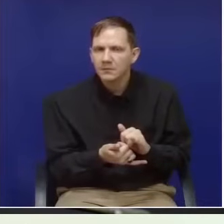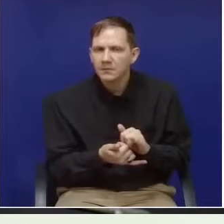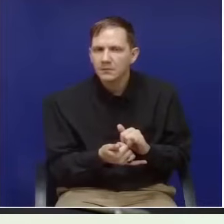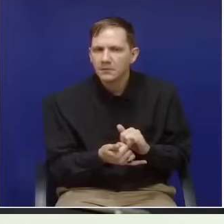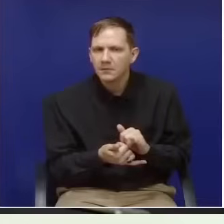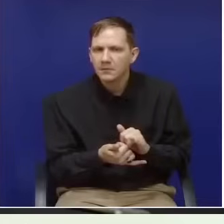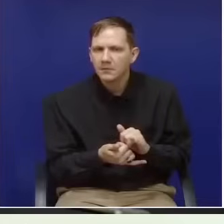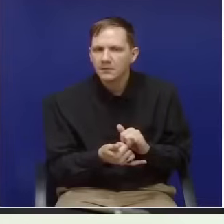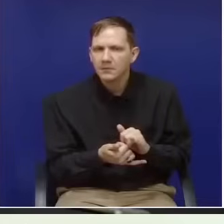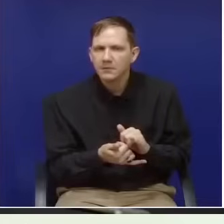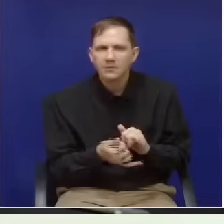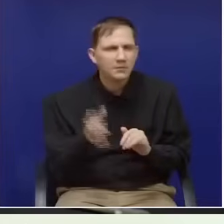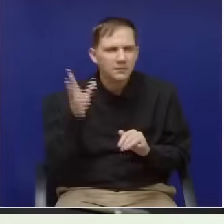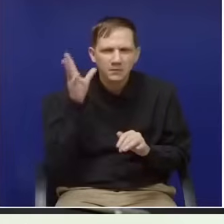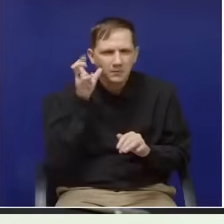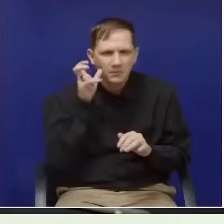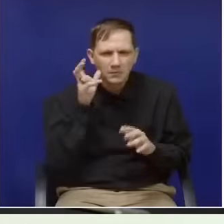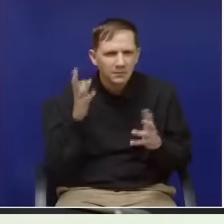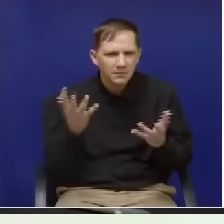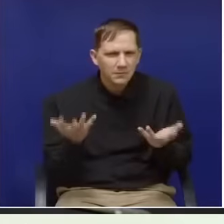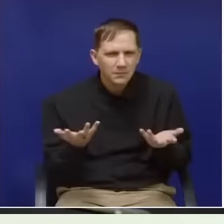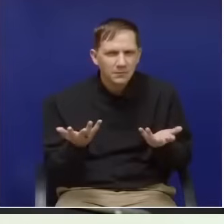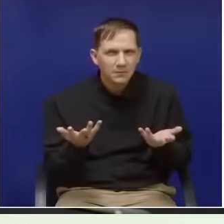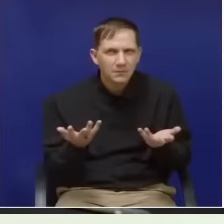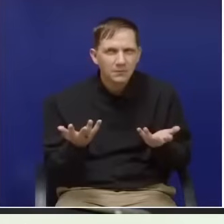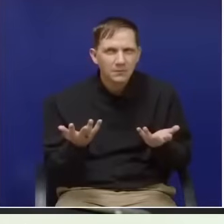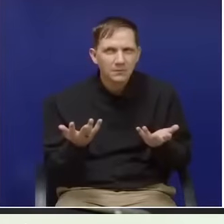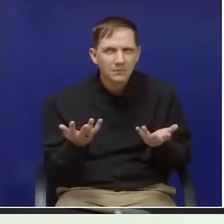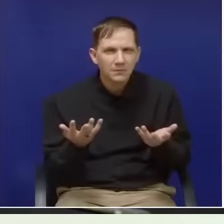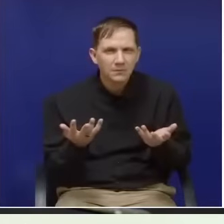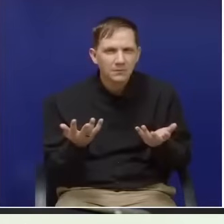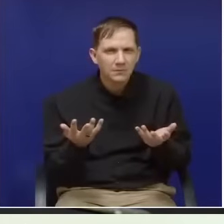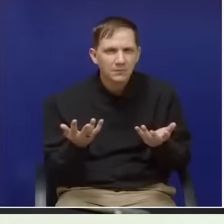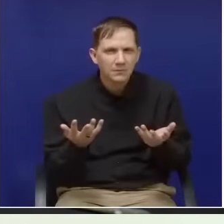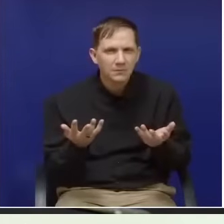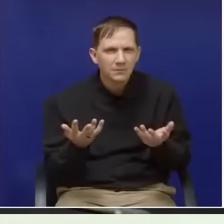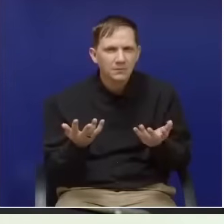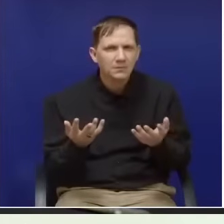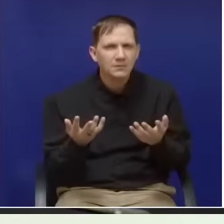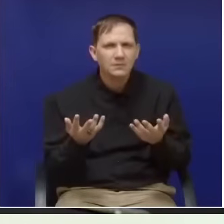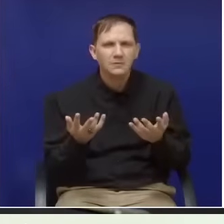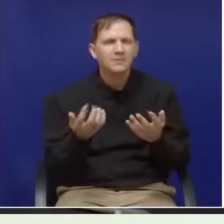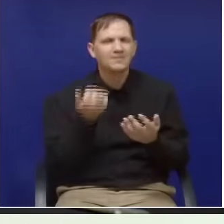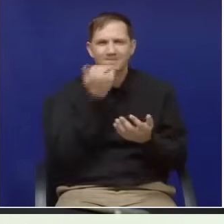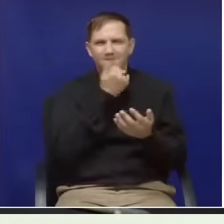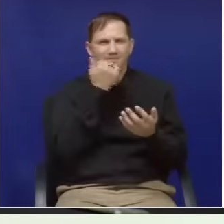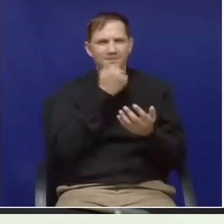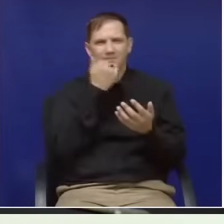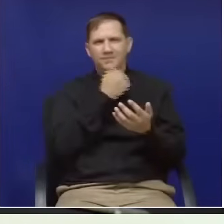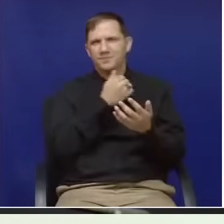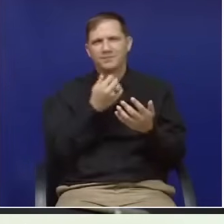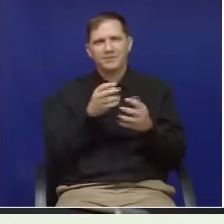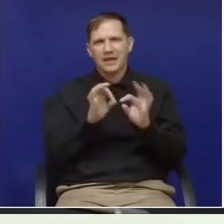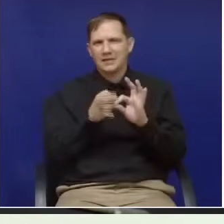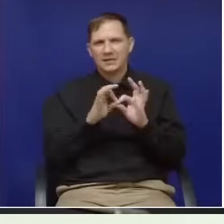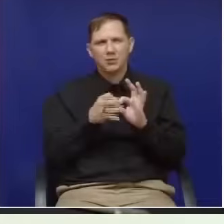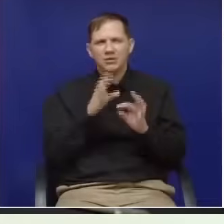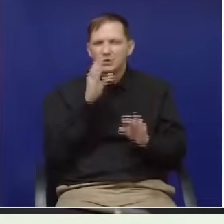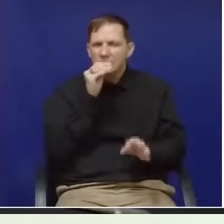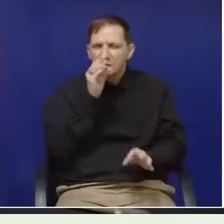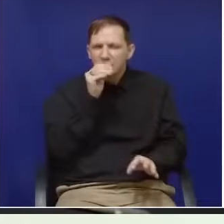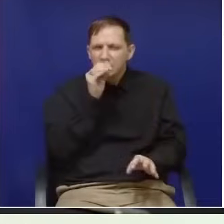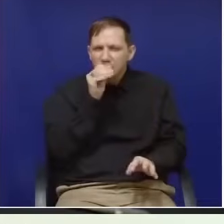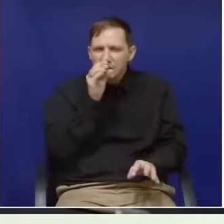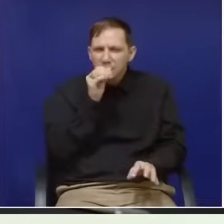of magistrates who bear the brunt of the criminal justice system in terms of caseload and the high-paced court